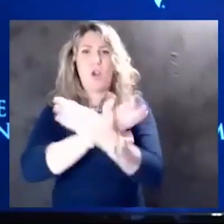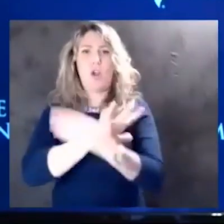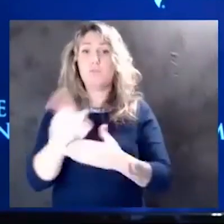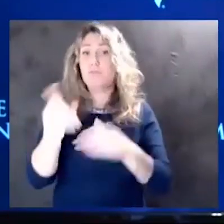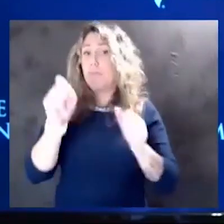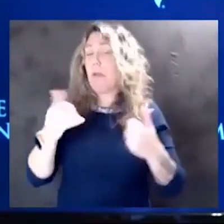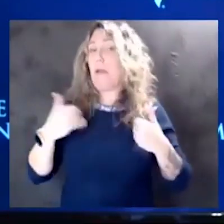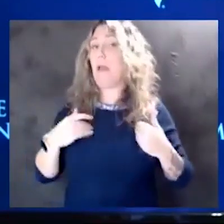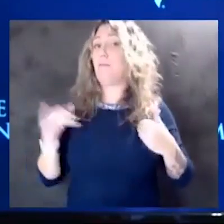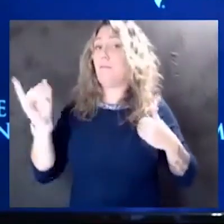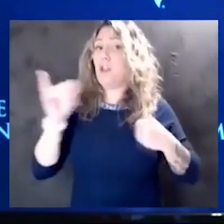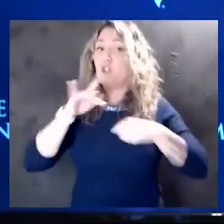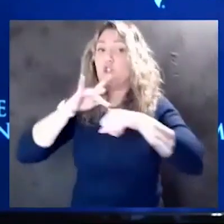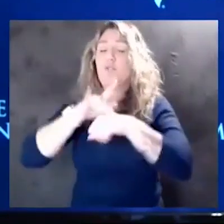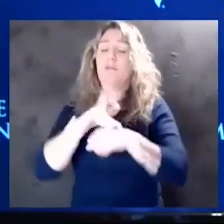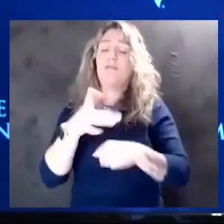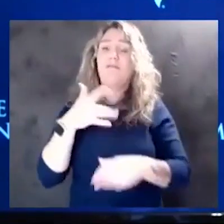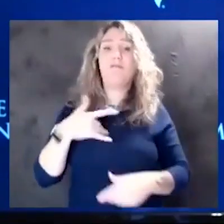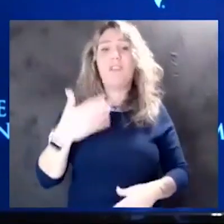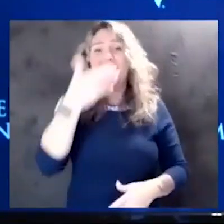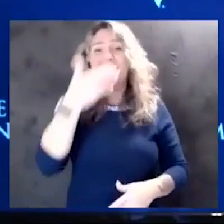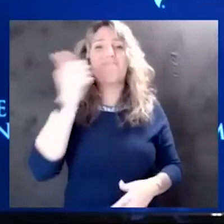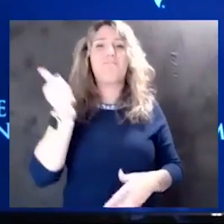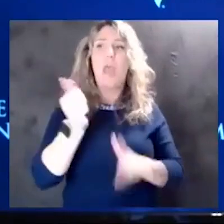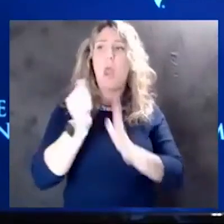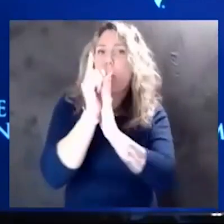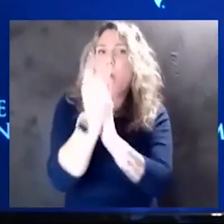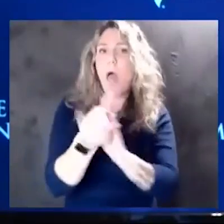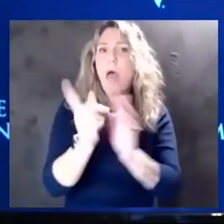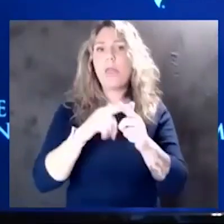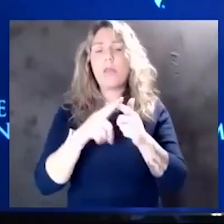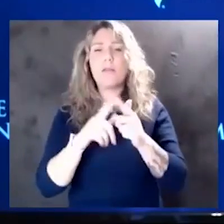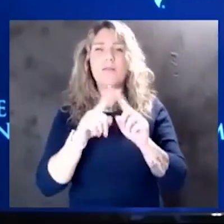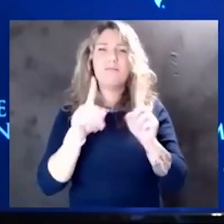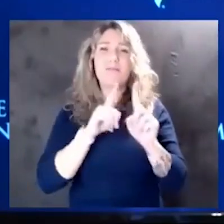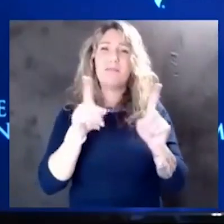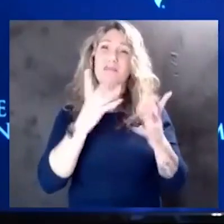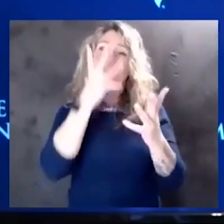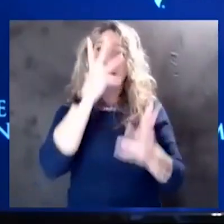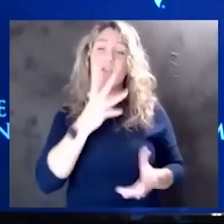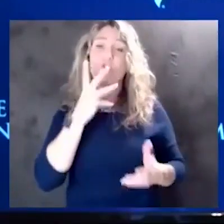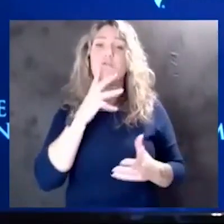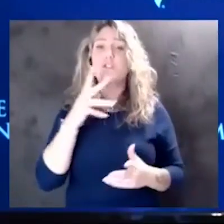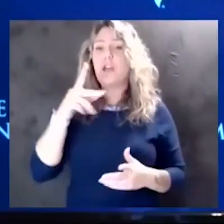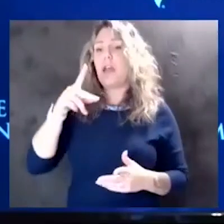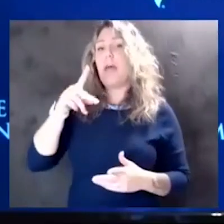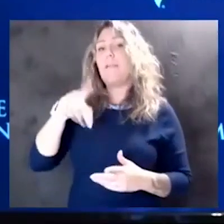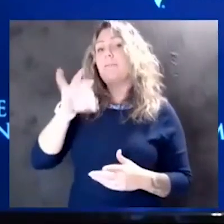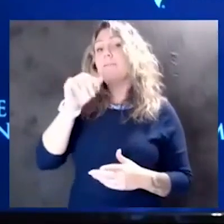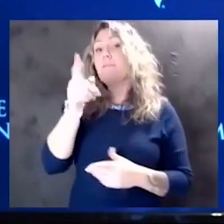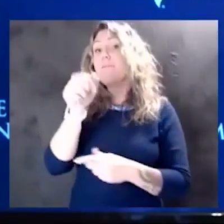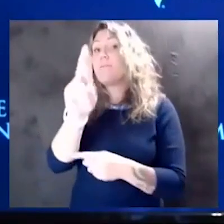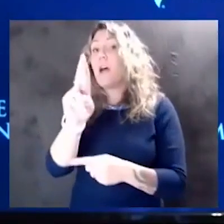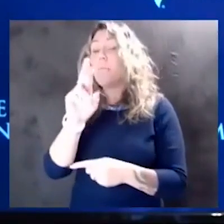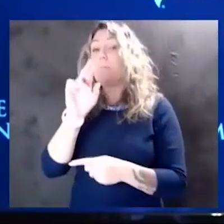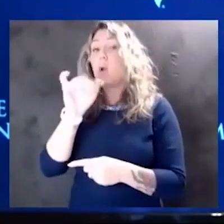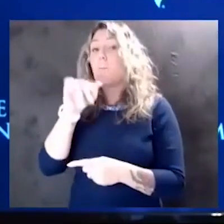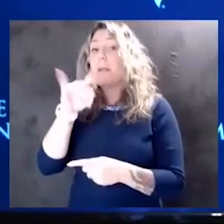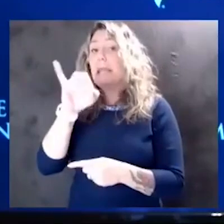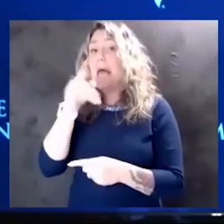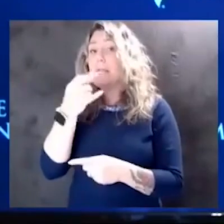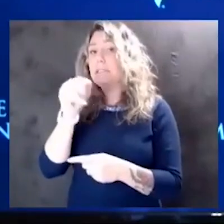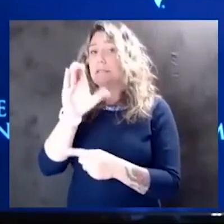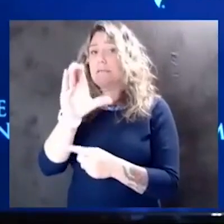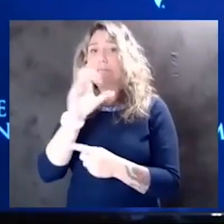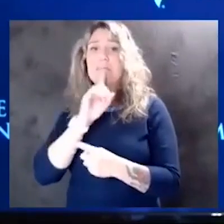better for a while, but unfortunately, the fibroblastic part of this, the scarring part of this, in